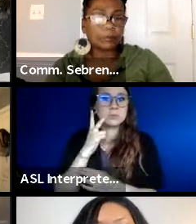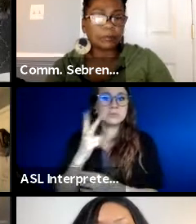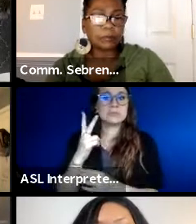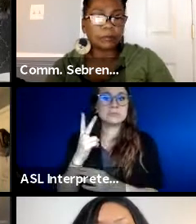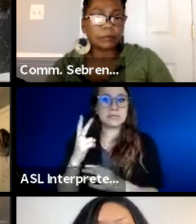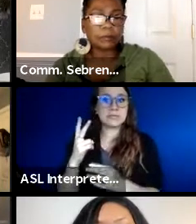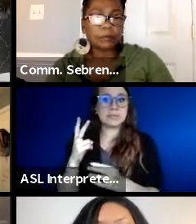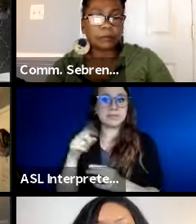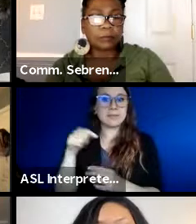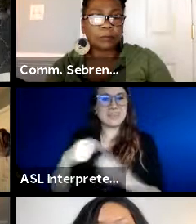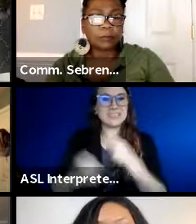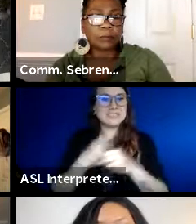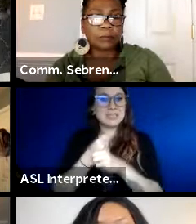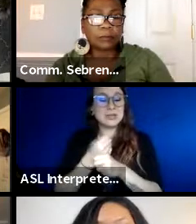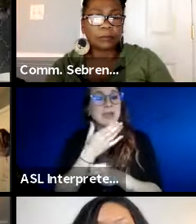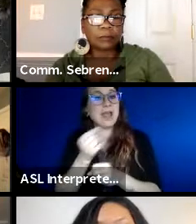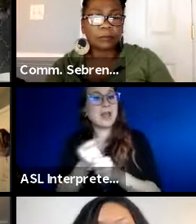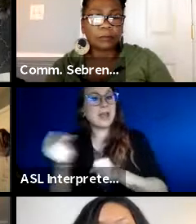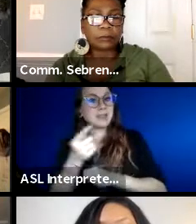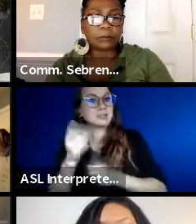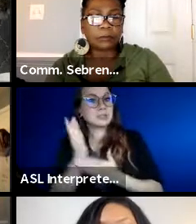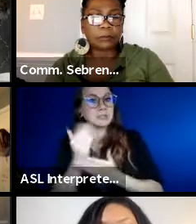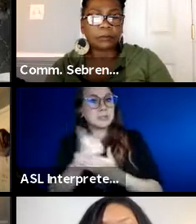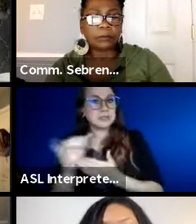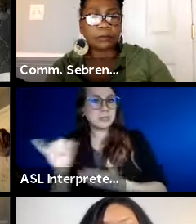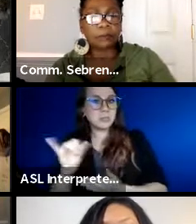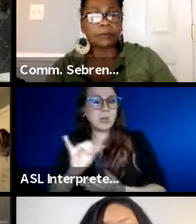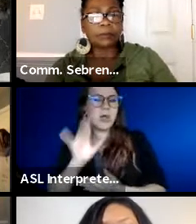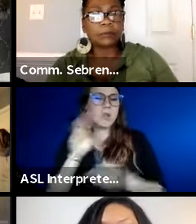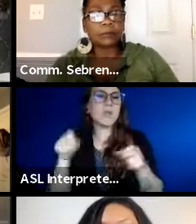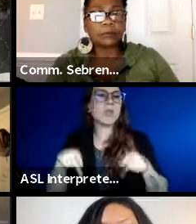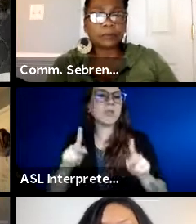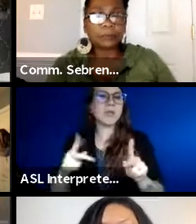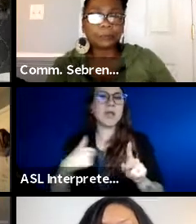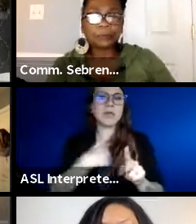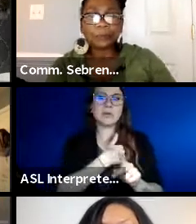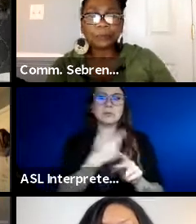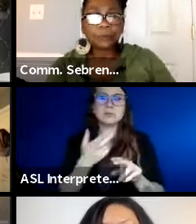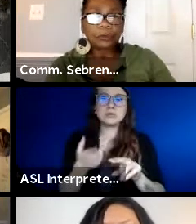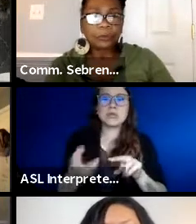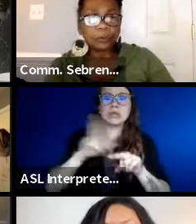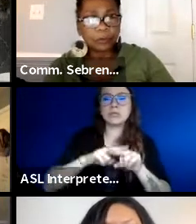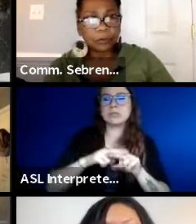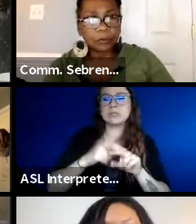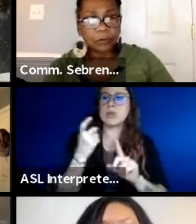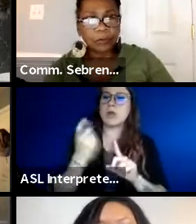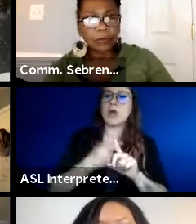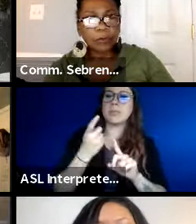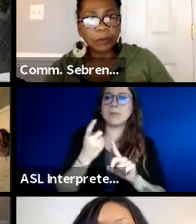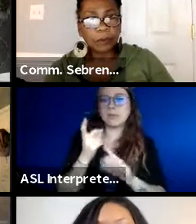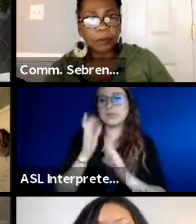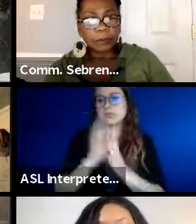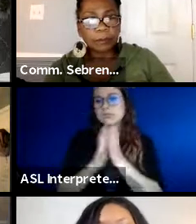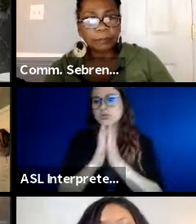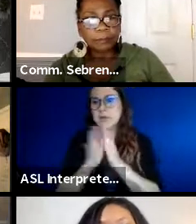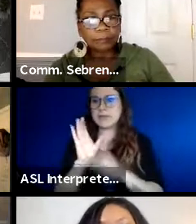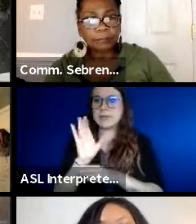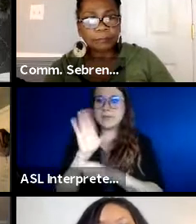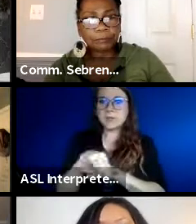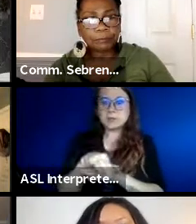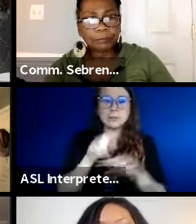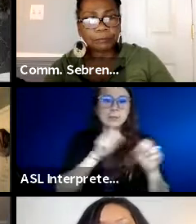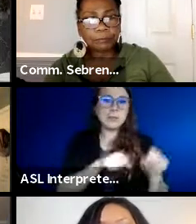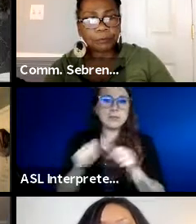year's budget as well as in next year's budget that will allow us to increase automatic traffic enforcement with the ability for us to